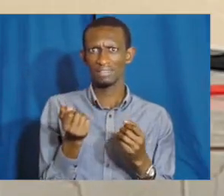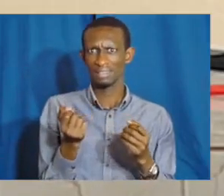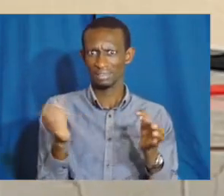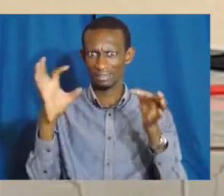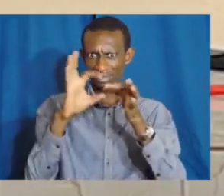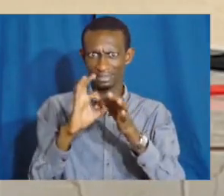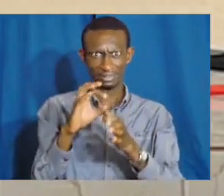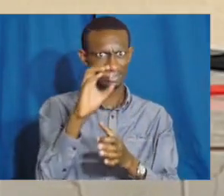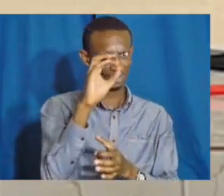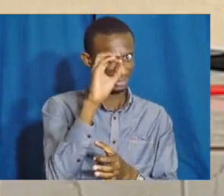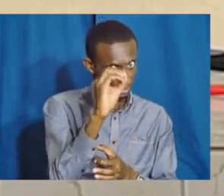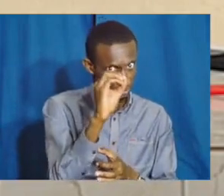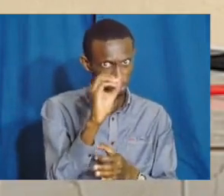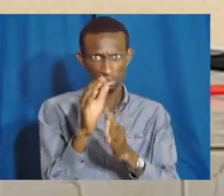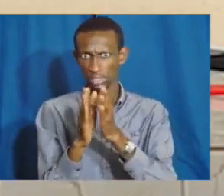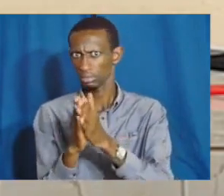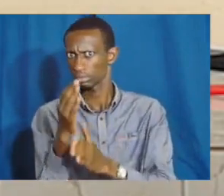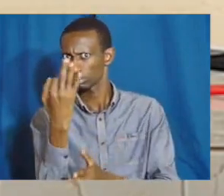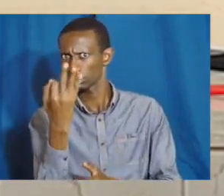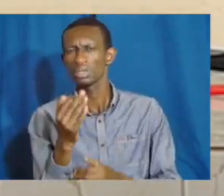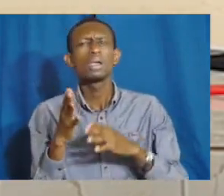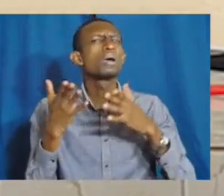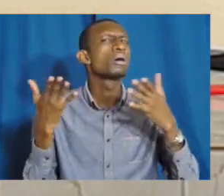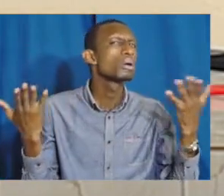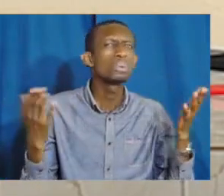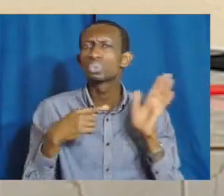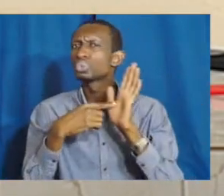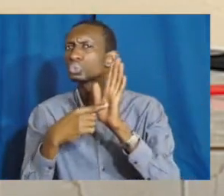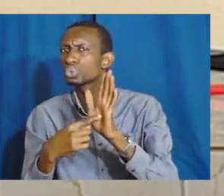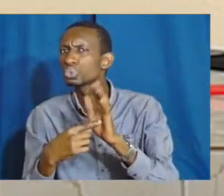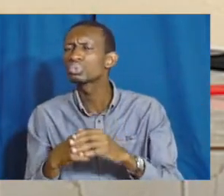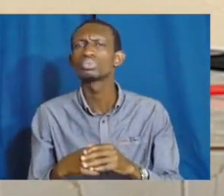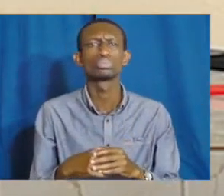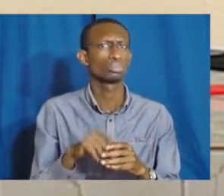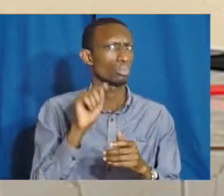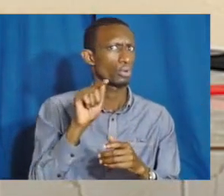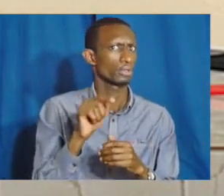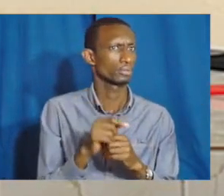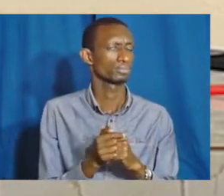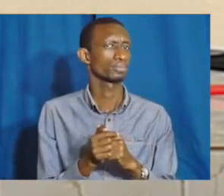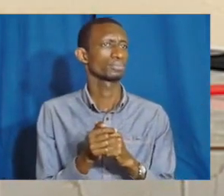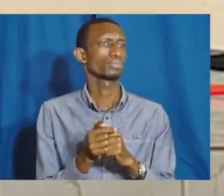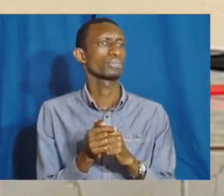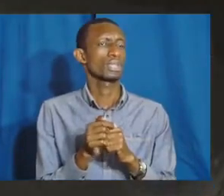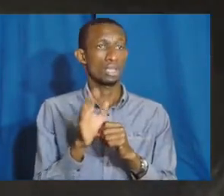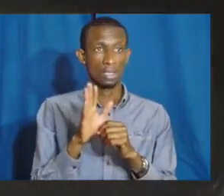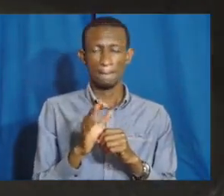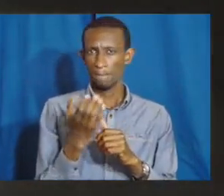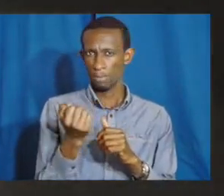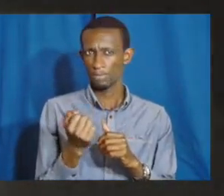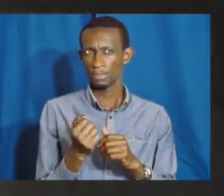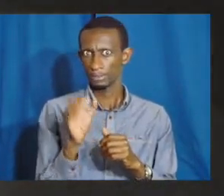3. How can we show that point on our graph? We have 0 on x and 3 on